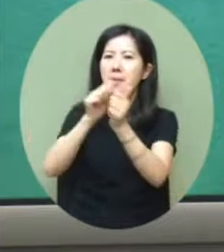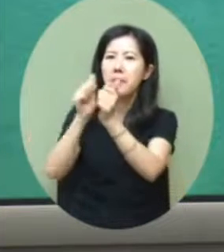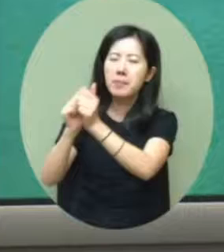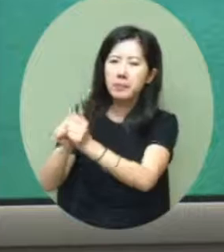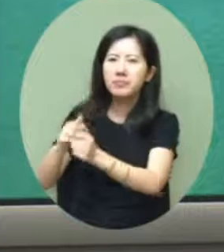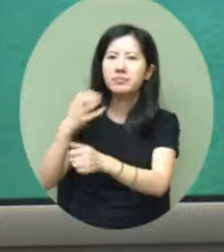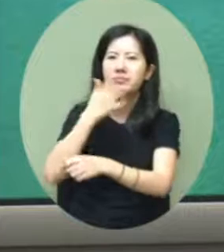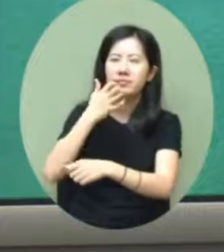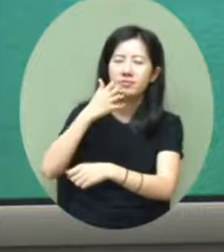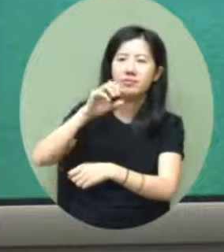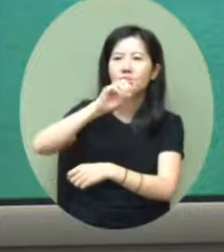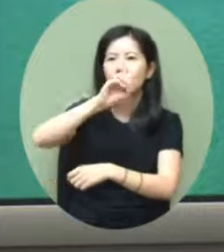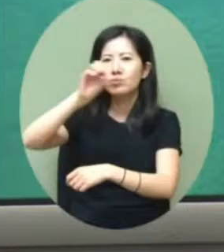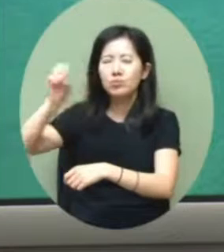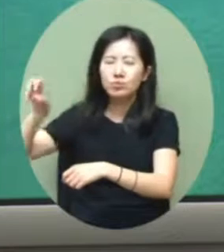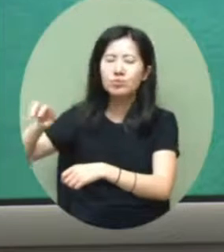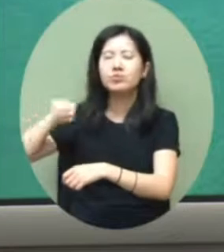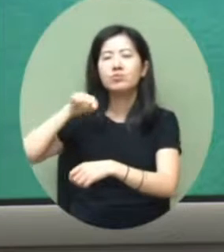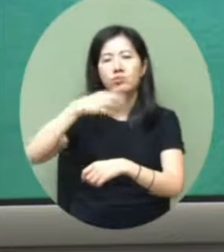In respect of